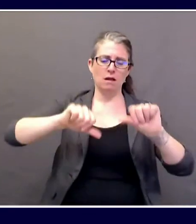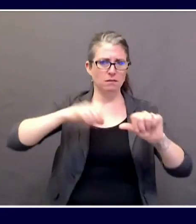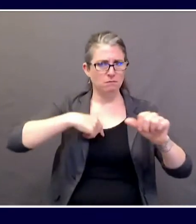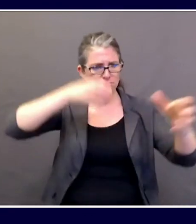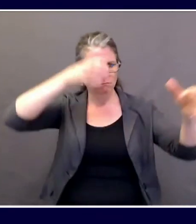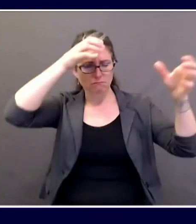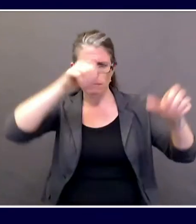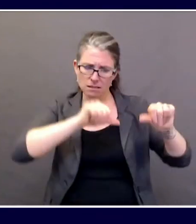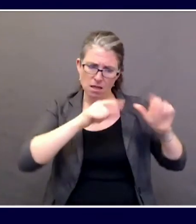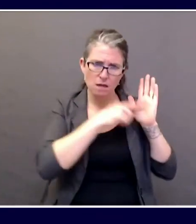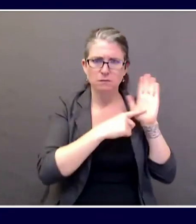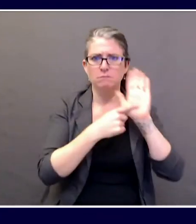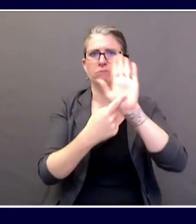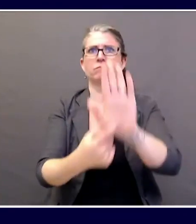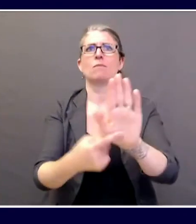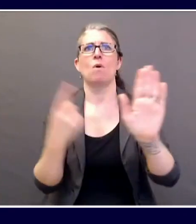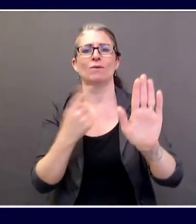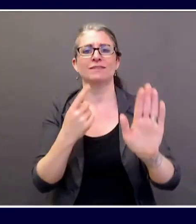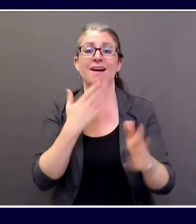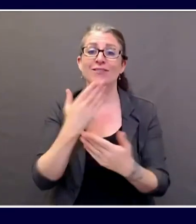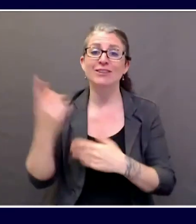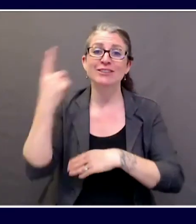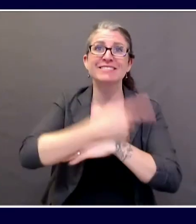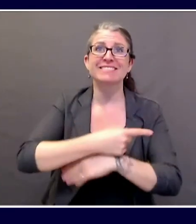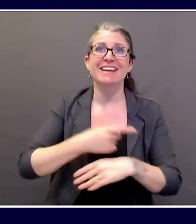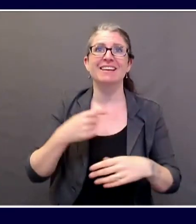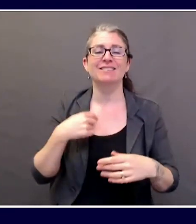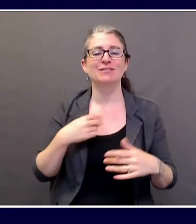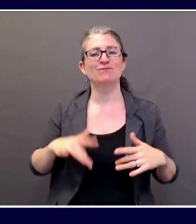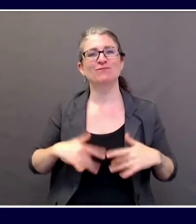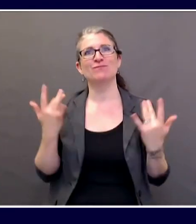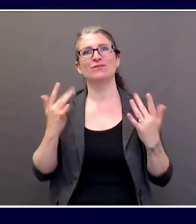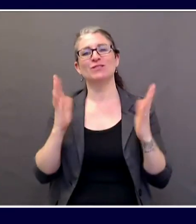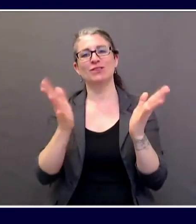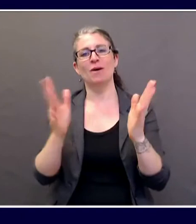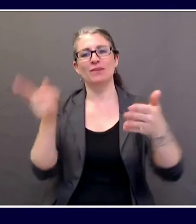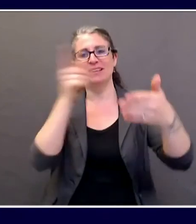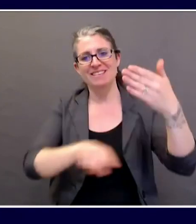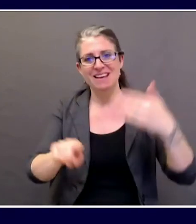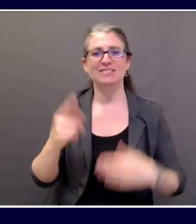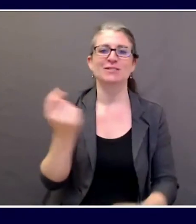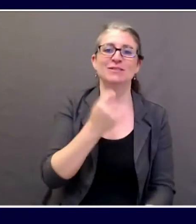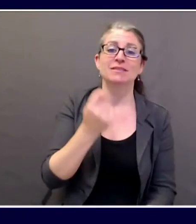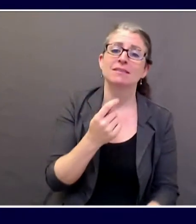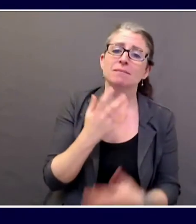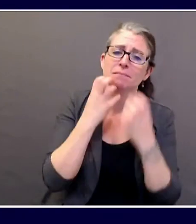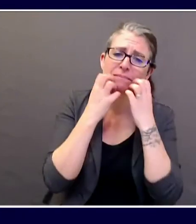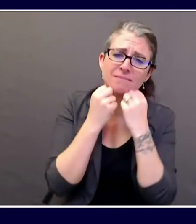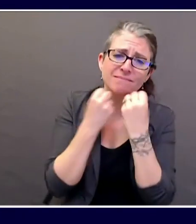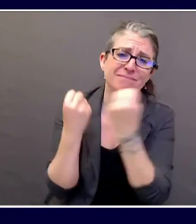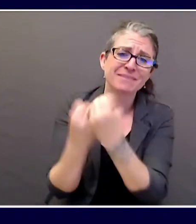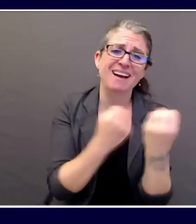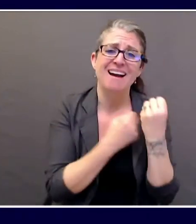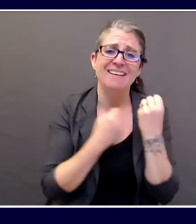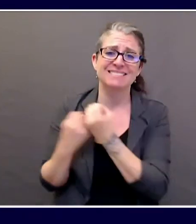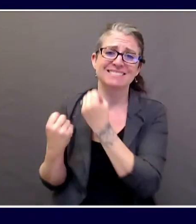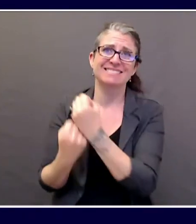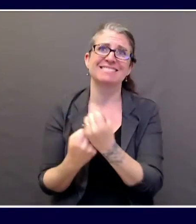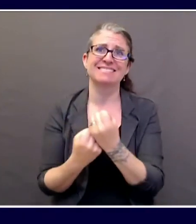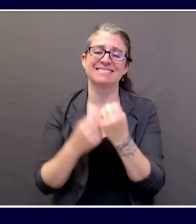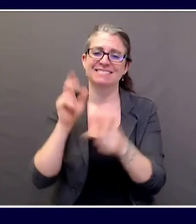good day. We look forward to chatting again next week. In the meantime, as always, please be kind and take care of one another. We'll talk soon.